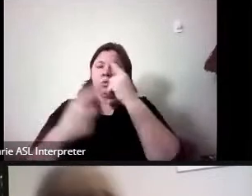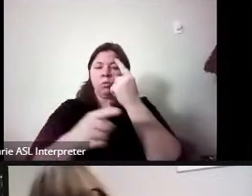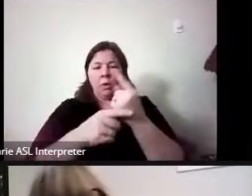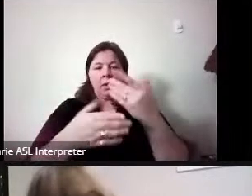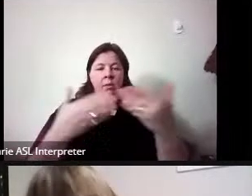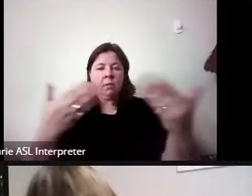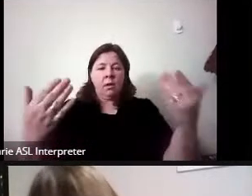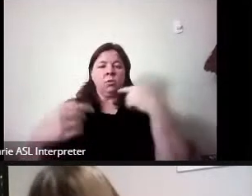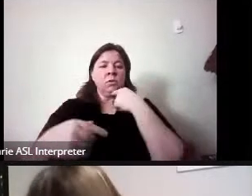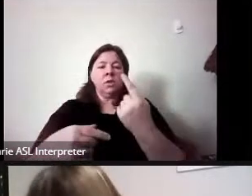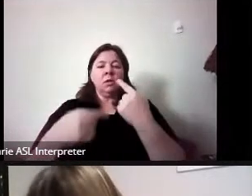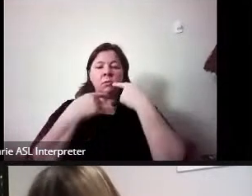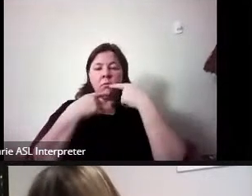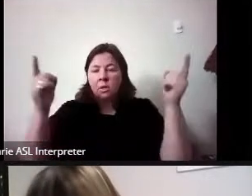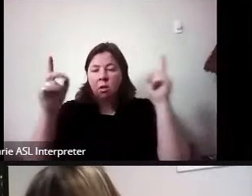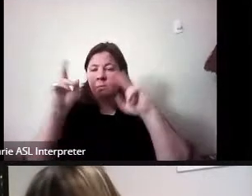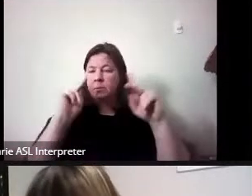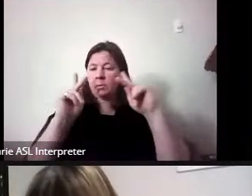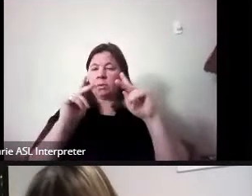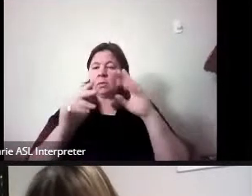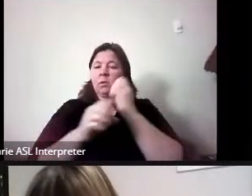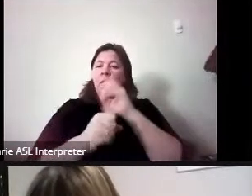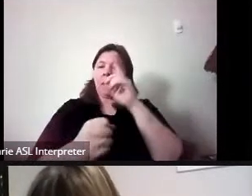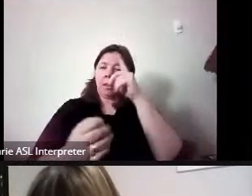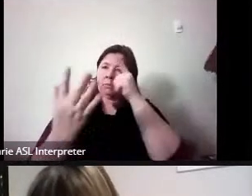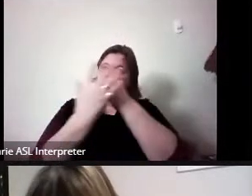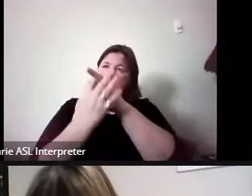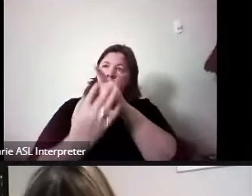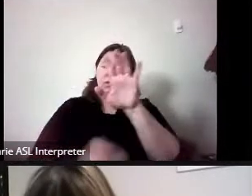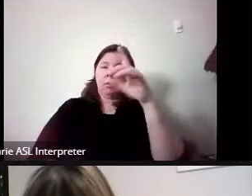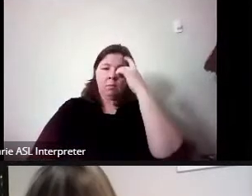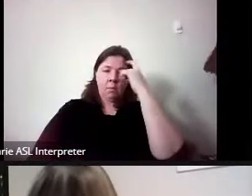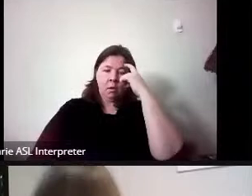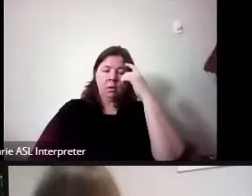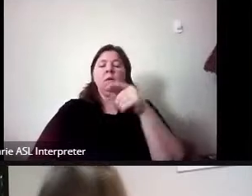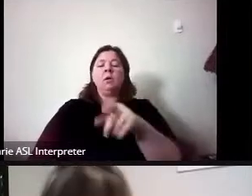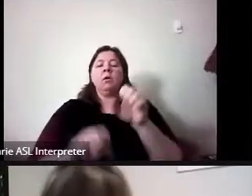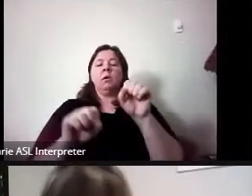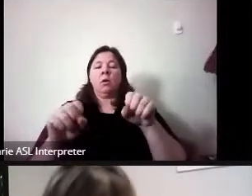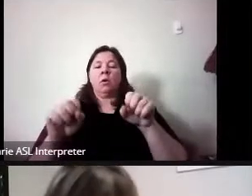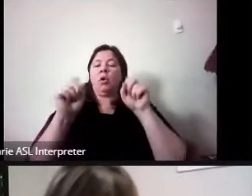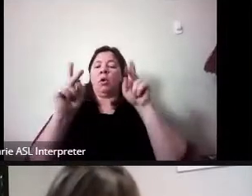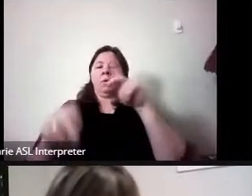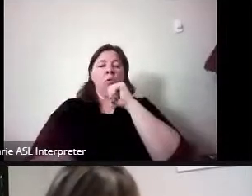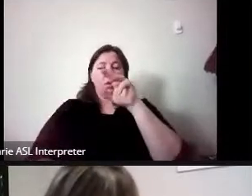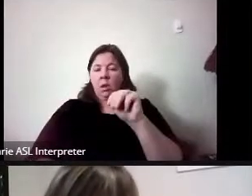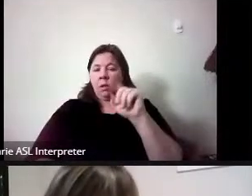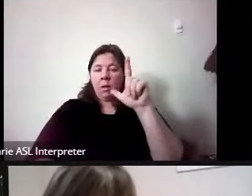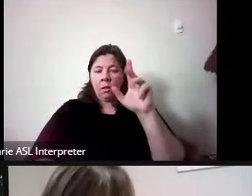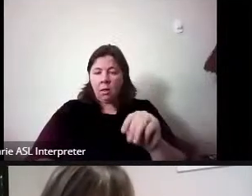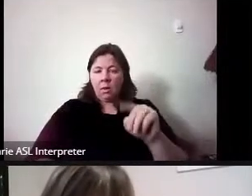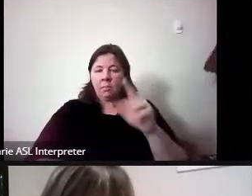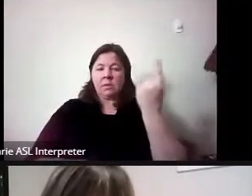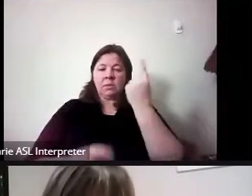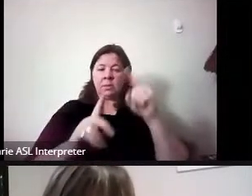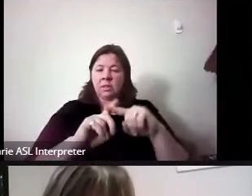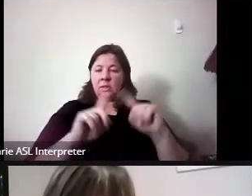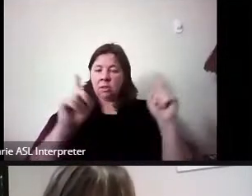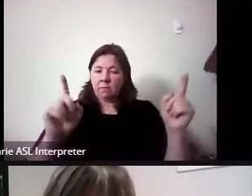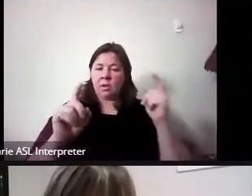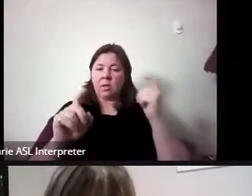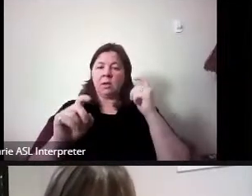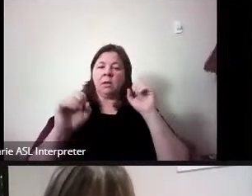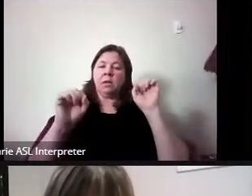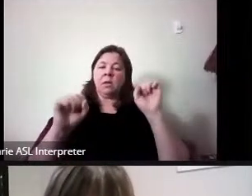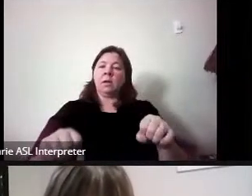thing to tell people, to get into their brains that this opportunity is not MLM. This is something different. This is something related to